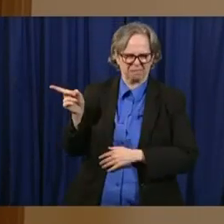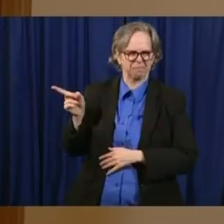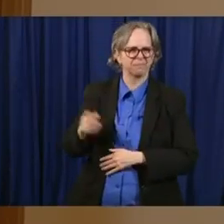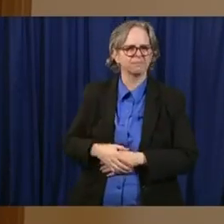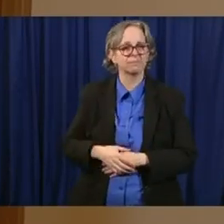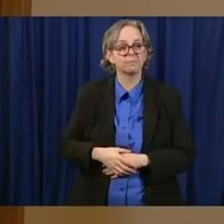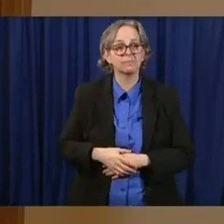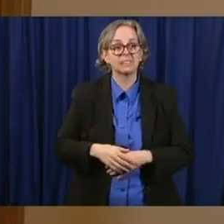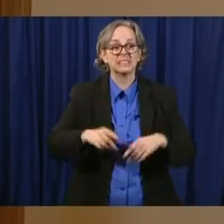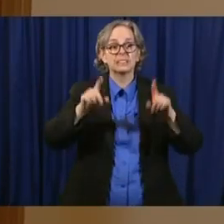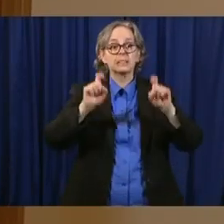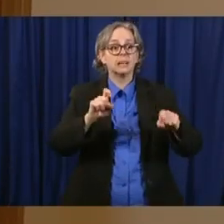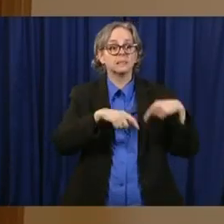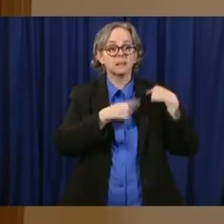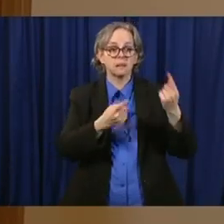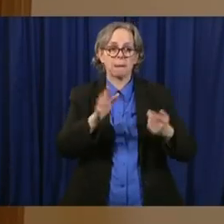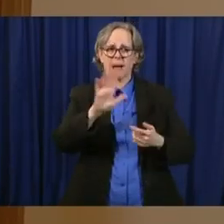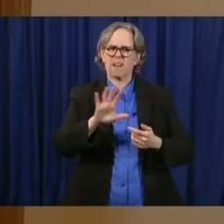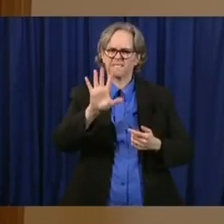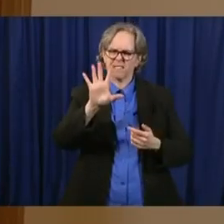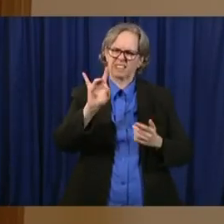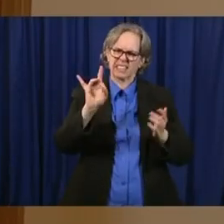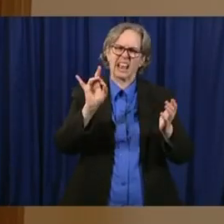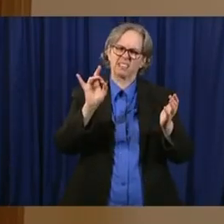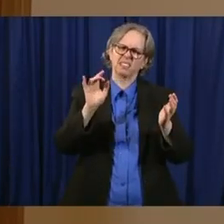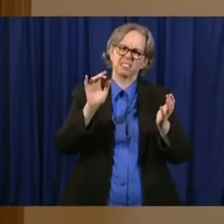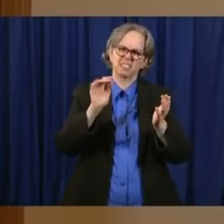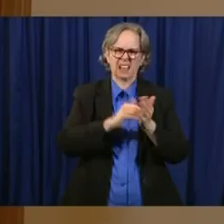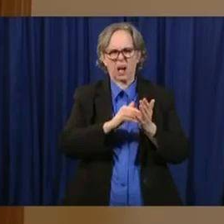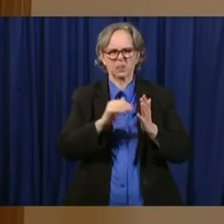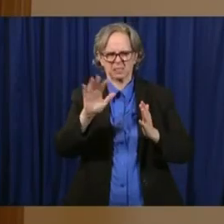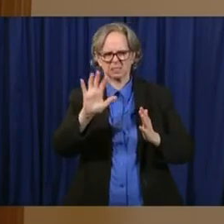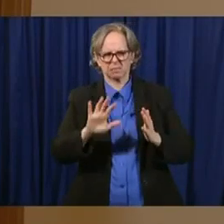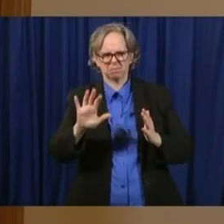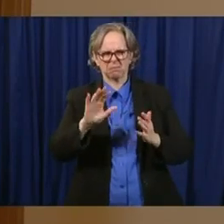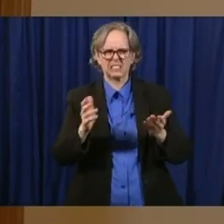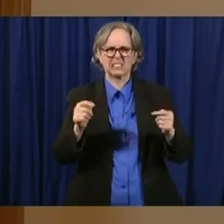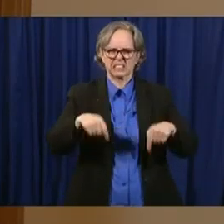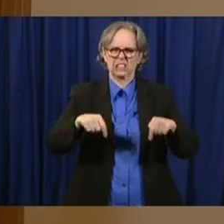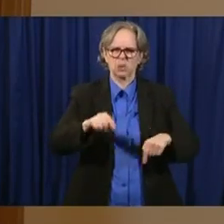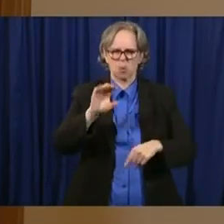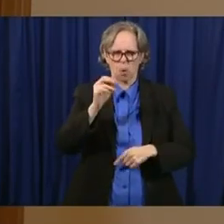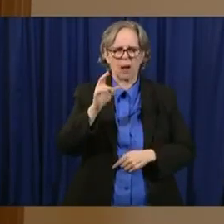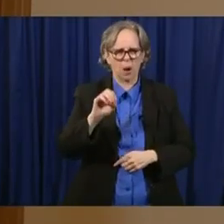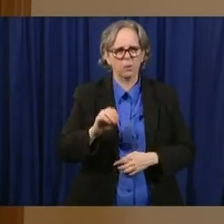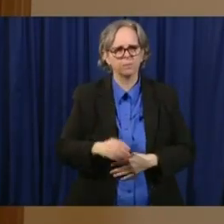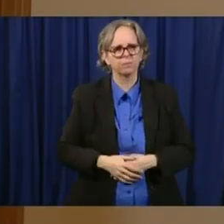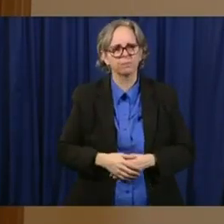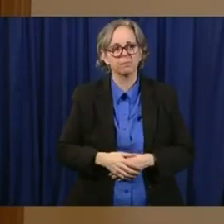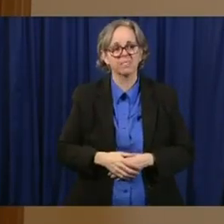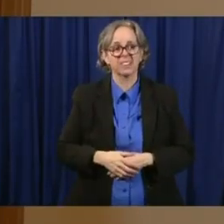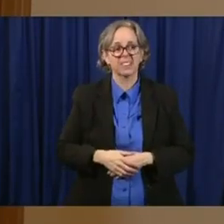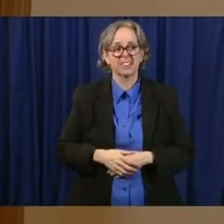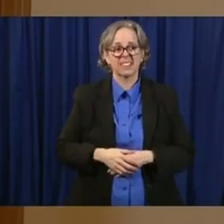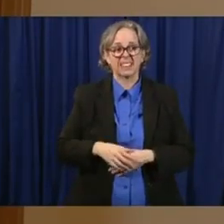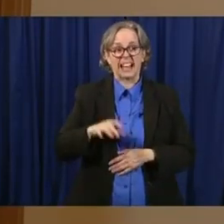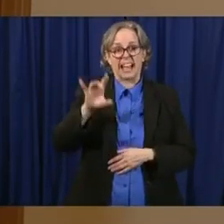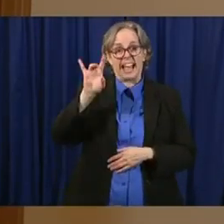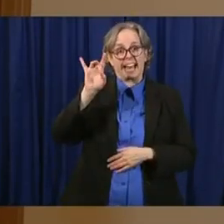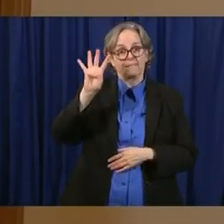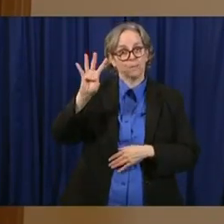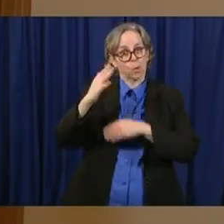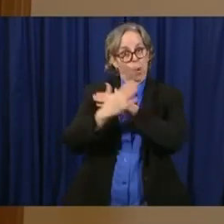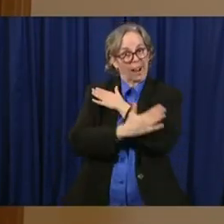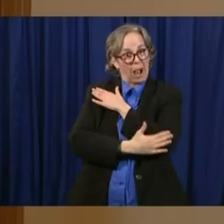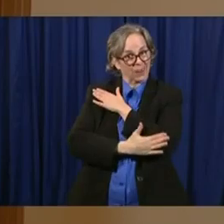tested about 58,000 in Ohio. We still have about 84 counties reporting at least